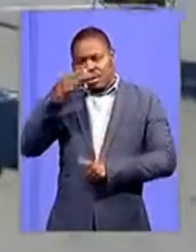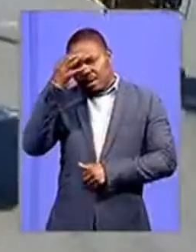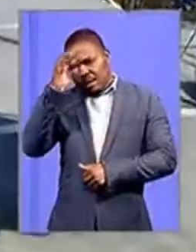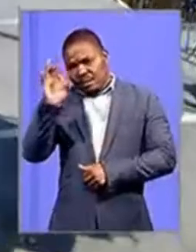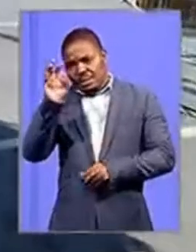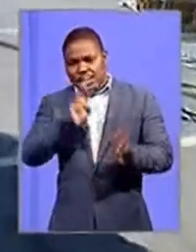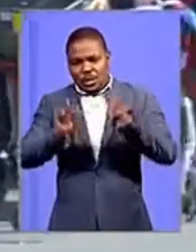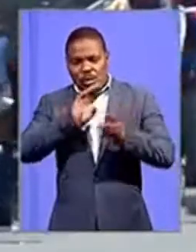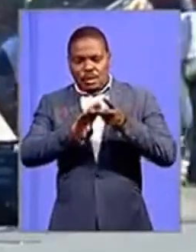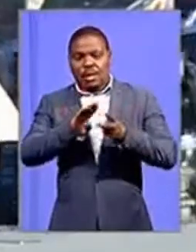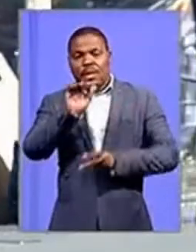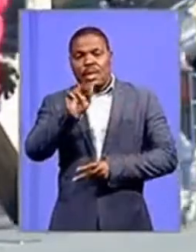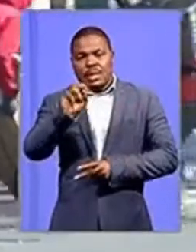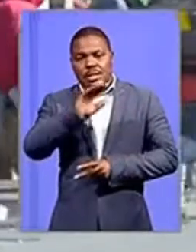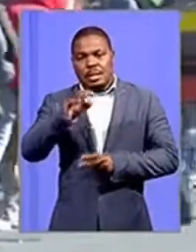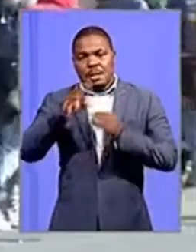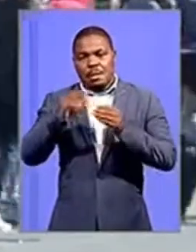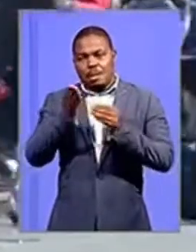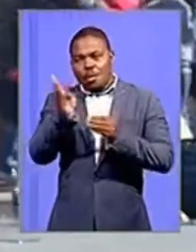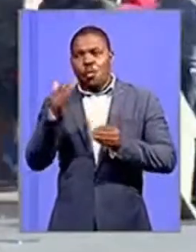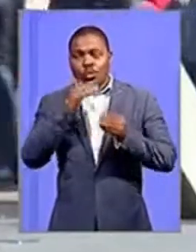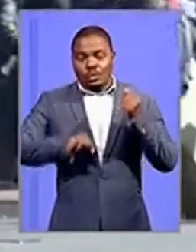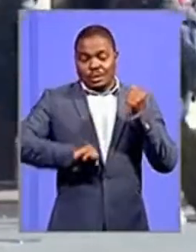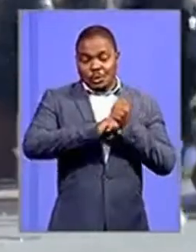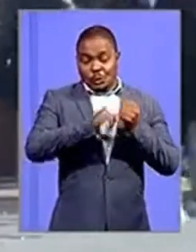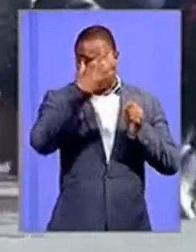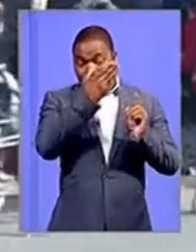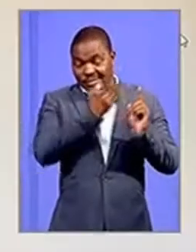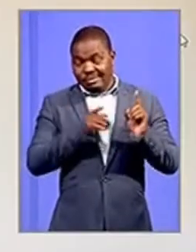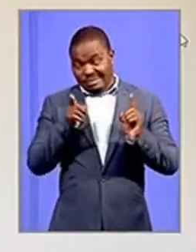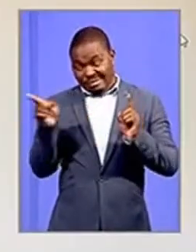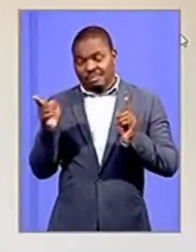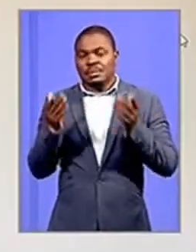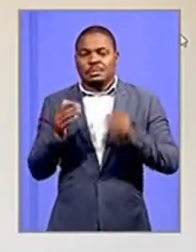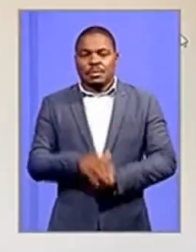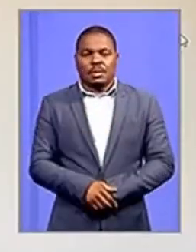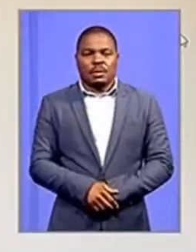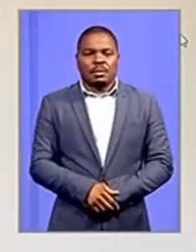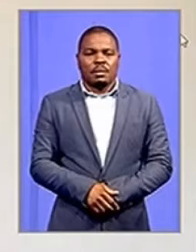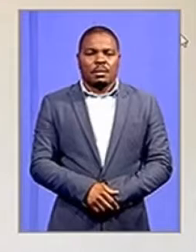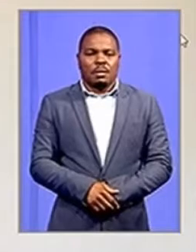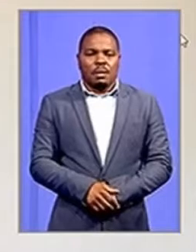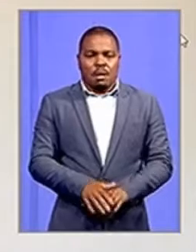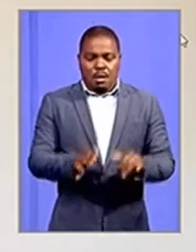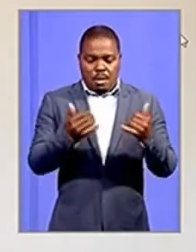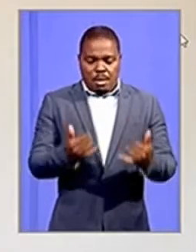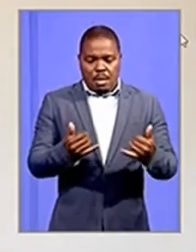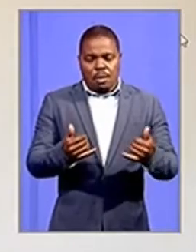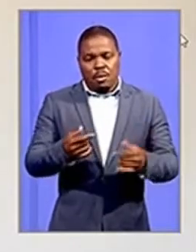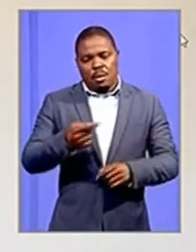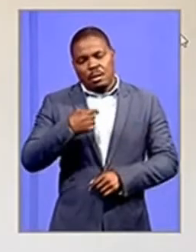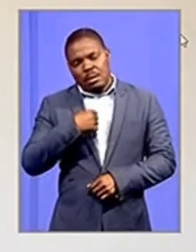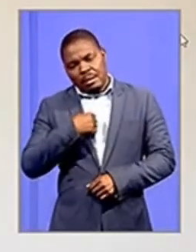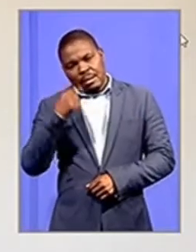maloko magolwane a ANC ao a leng lehlakoreng la Jacob Zuma. For now, I don't